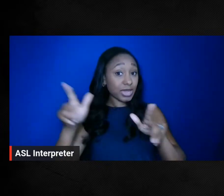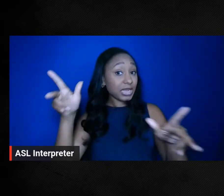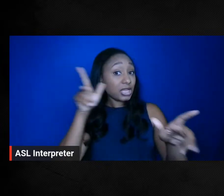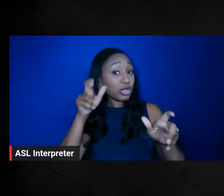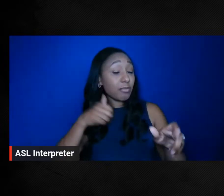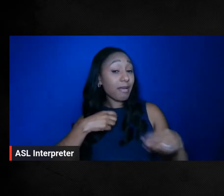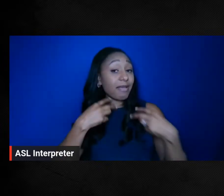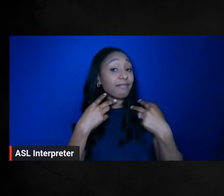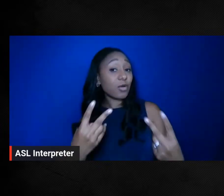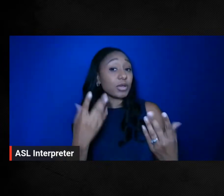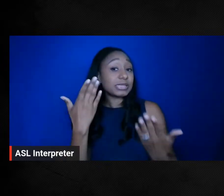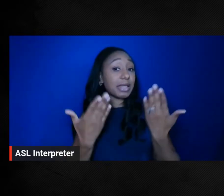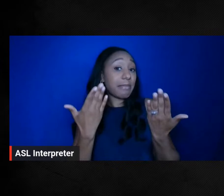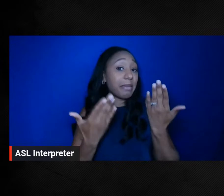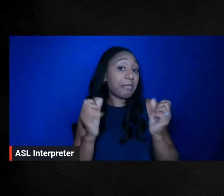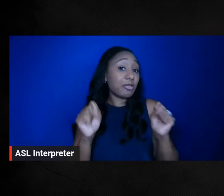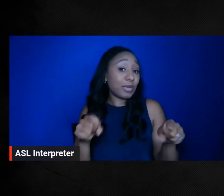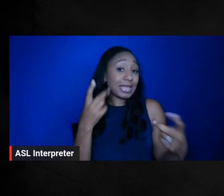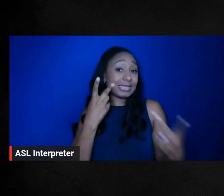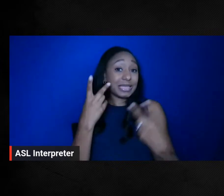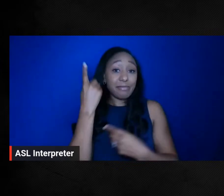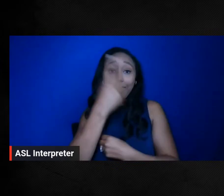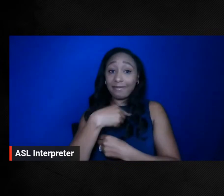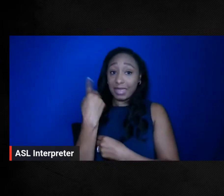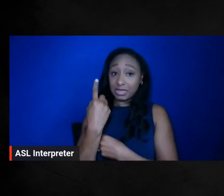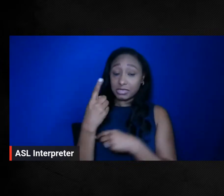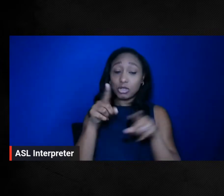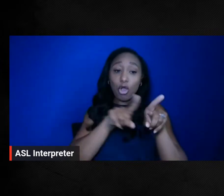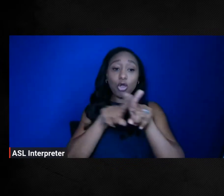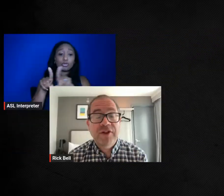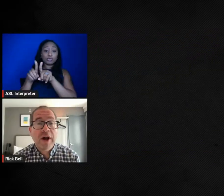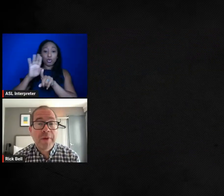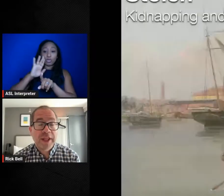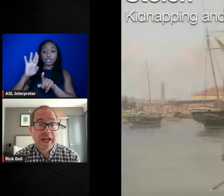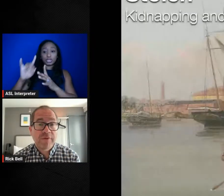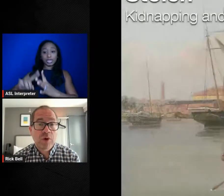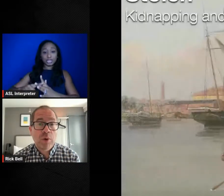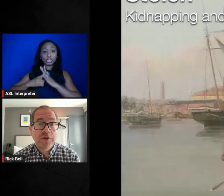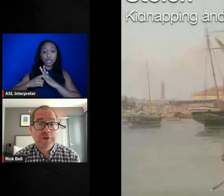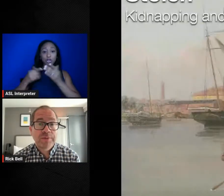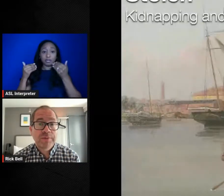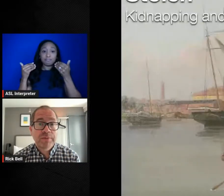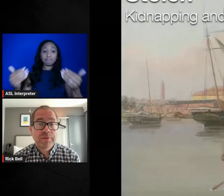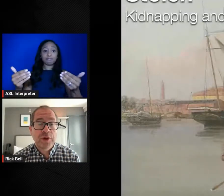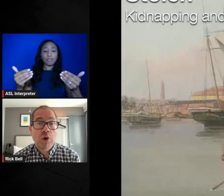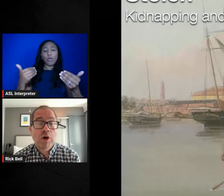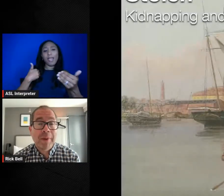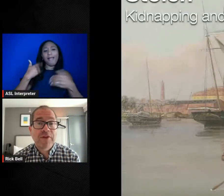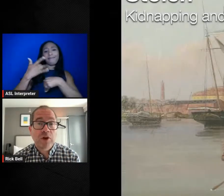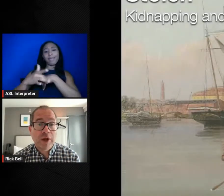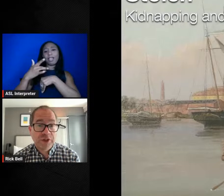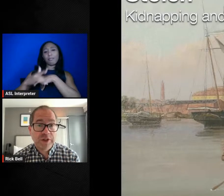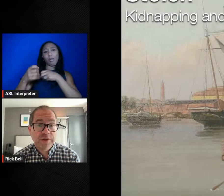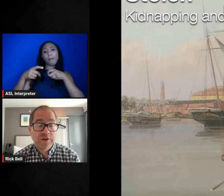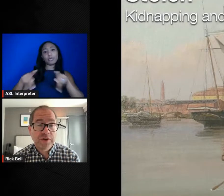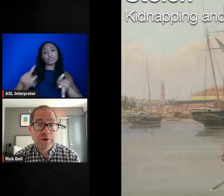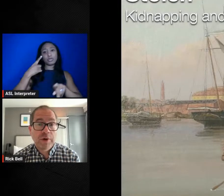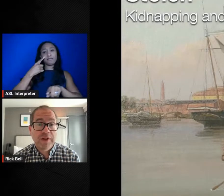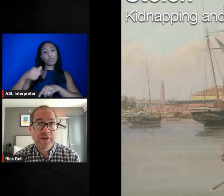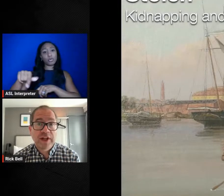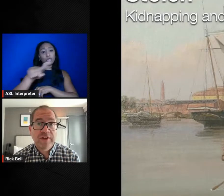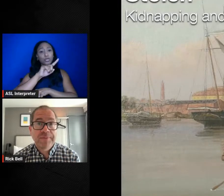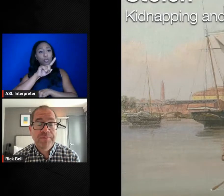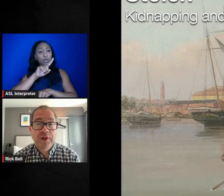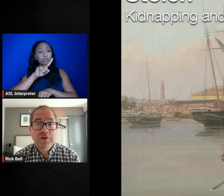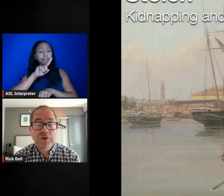even see my face. And therefore, we should get going. We'll have time at the end, of course, for your comments and questions. So